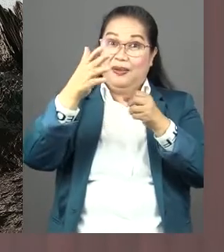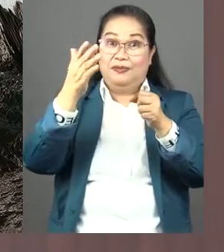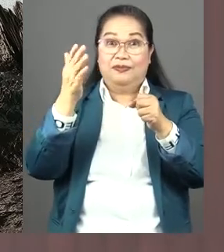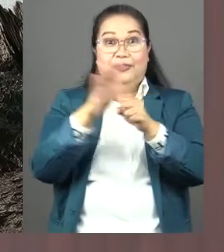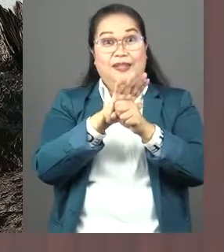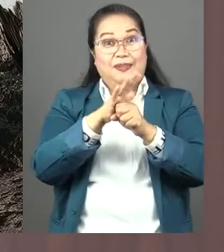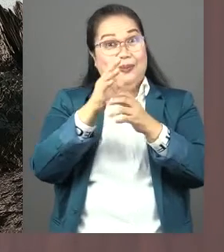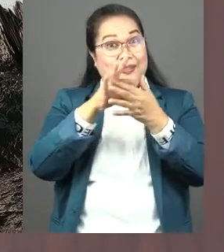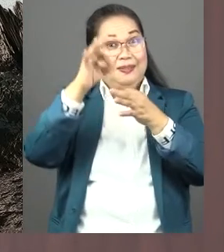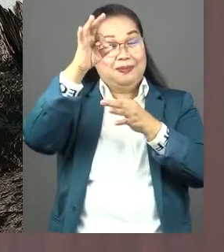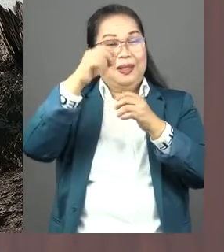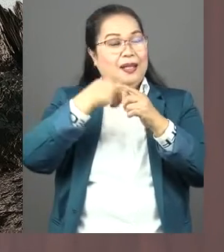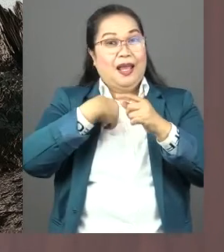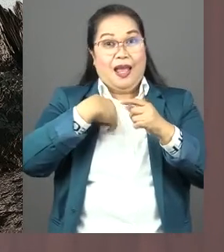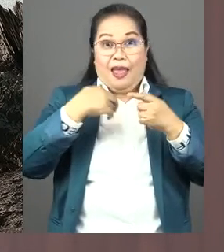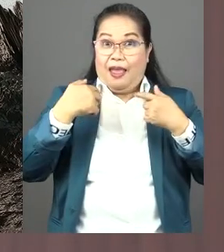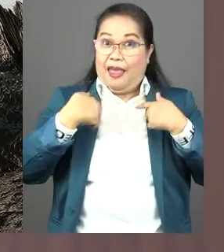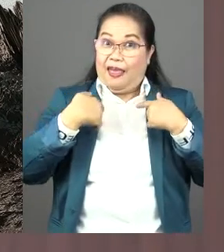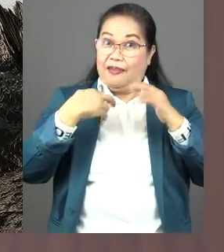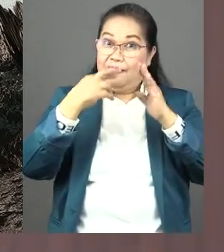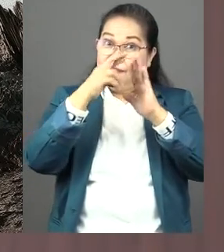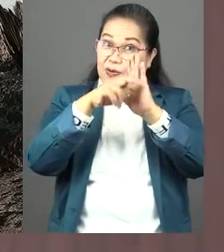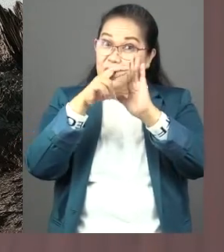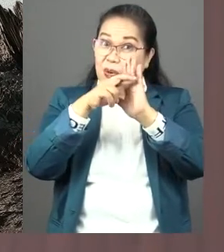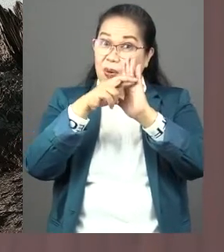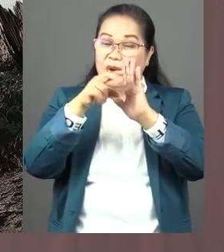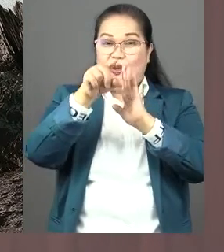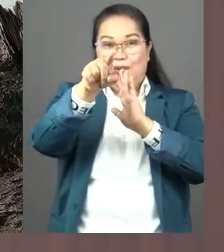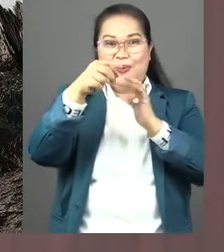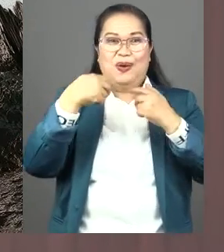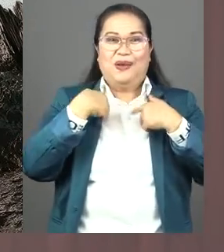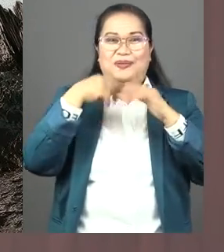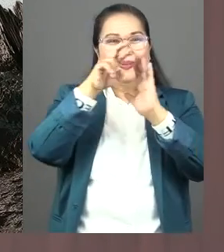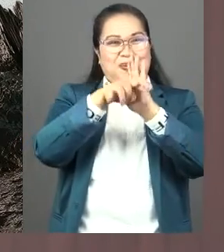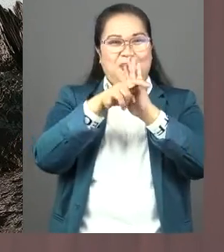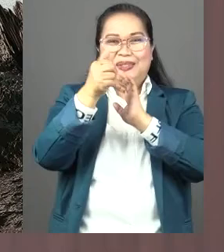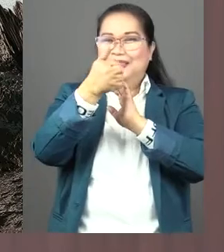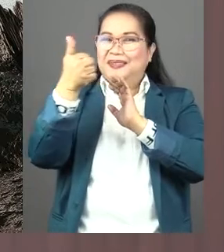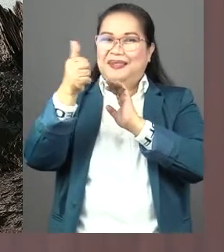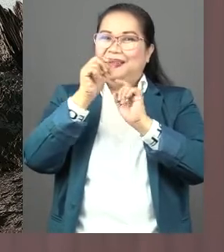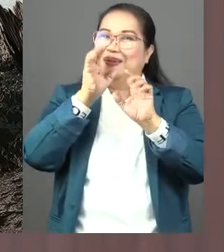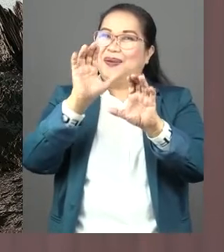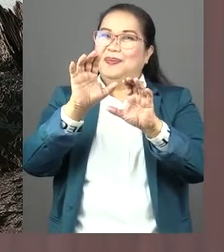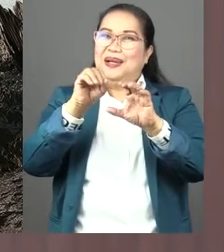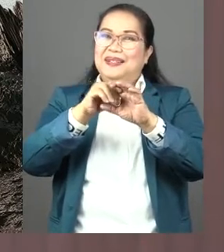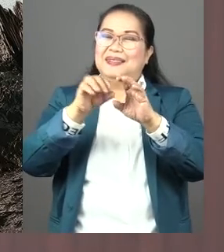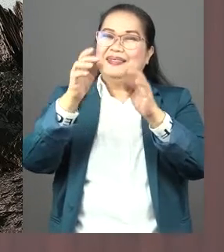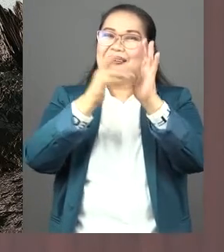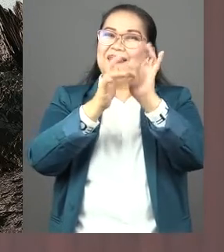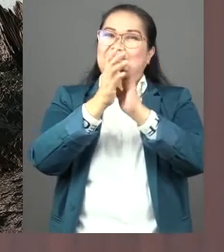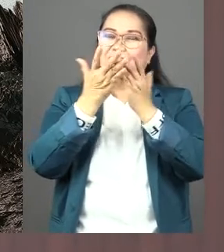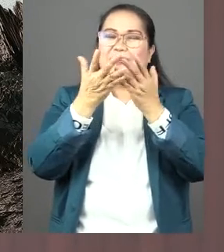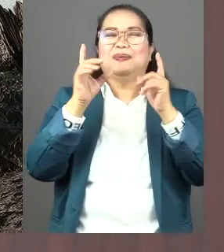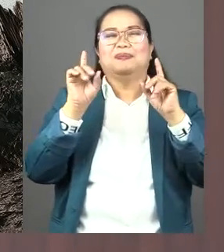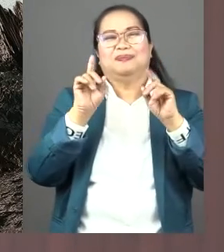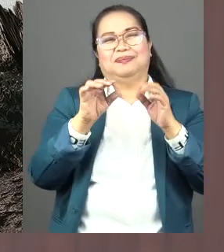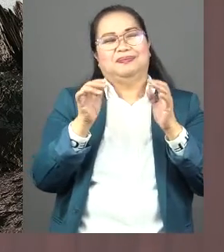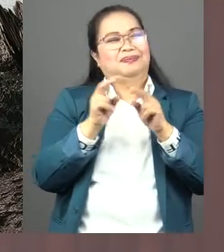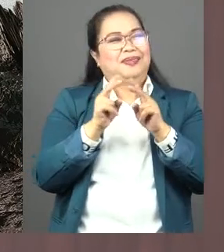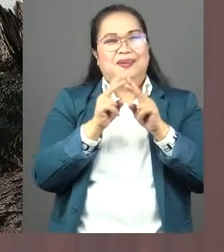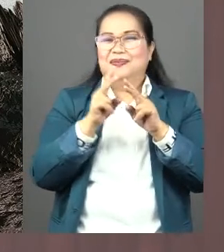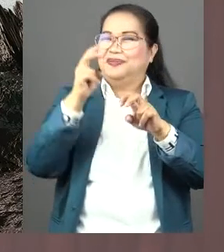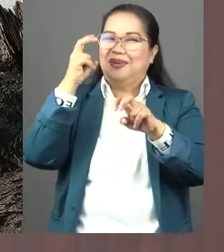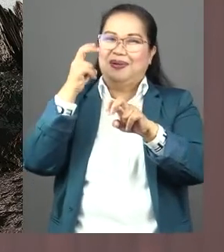with the Spirit, and I have a role and you have a role, all other commands in the Bible are hard to do or